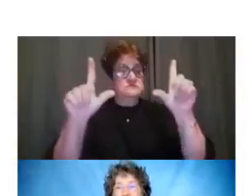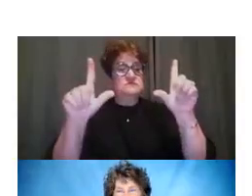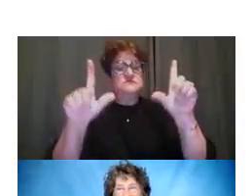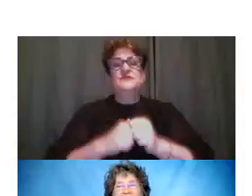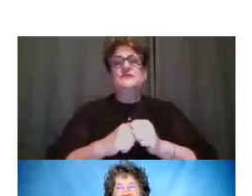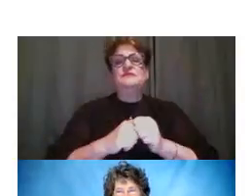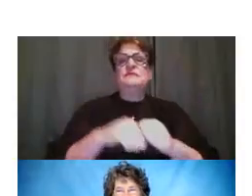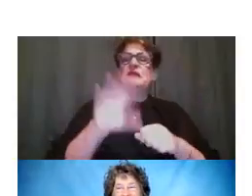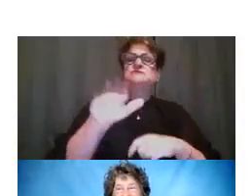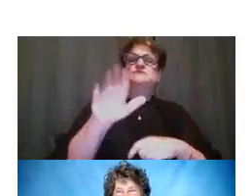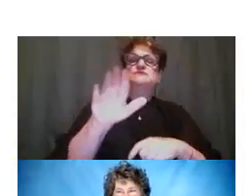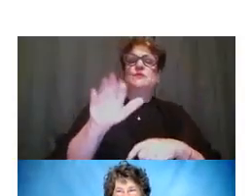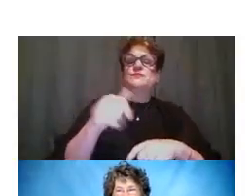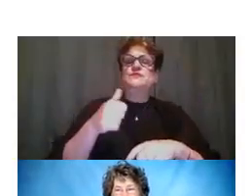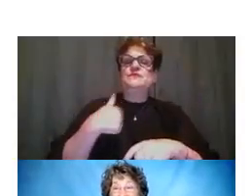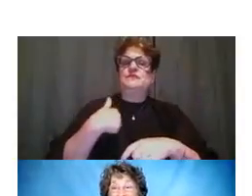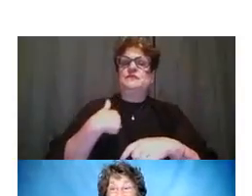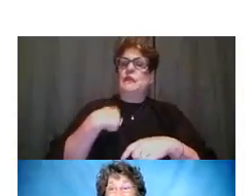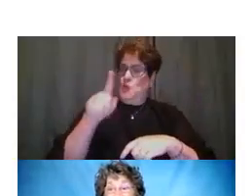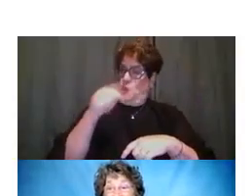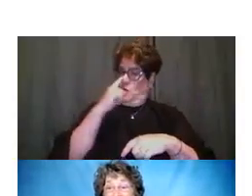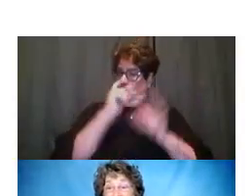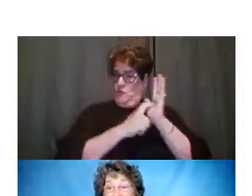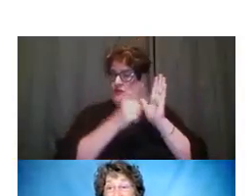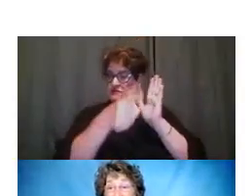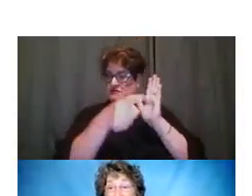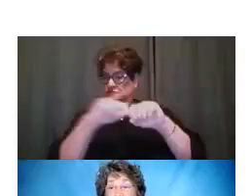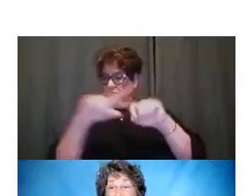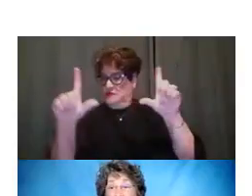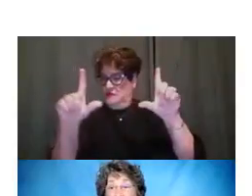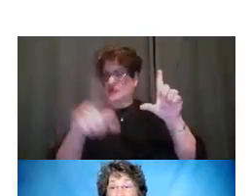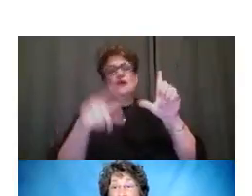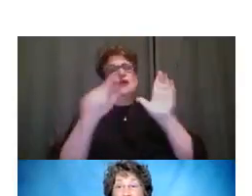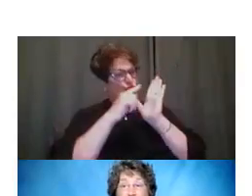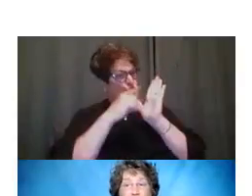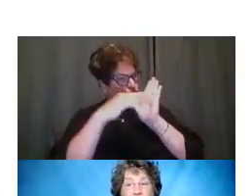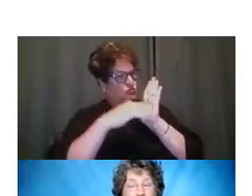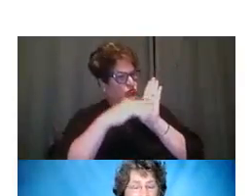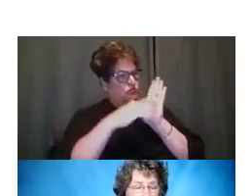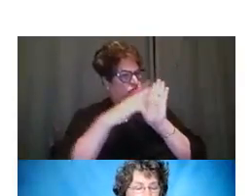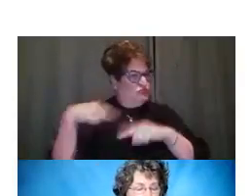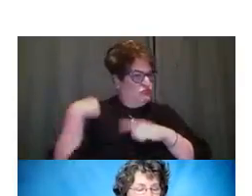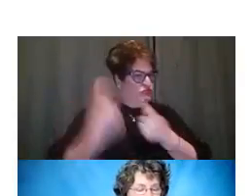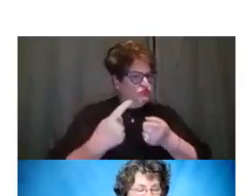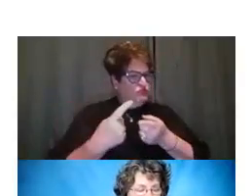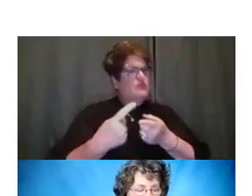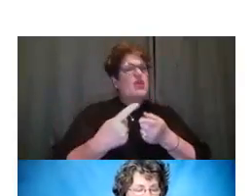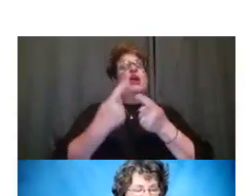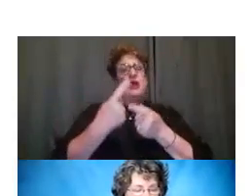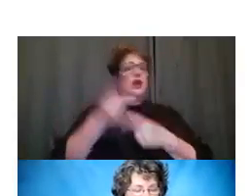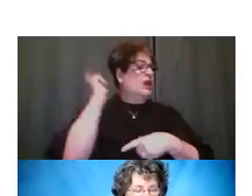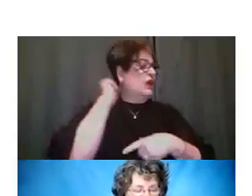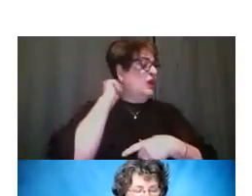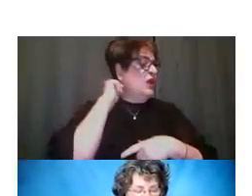So as you can see here, the research shows us that unconscious biases are